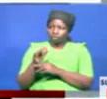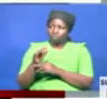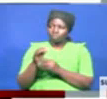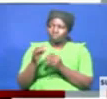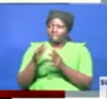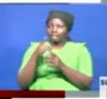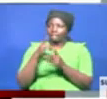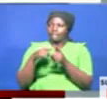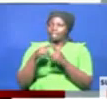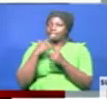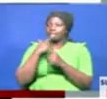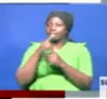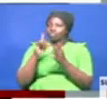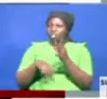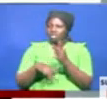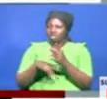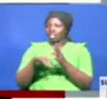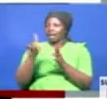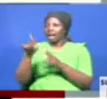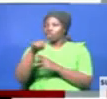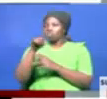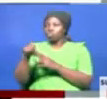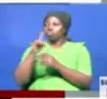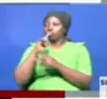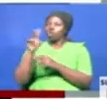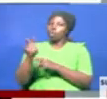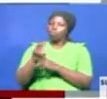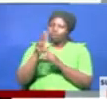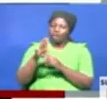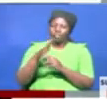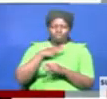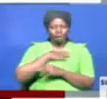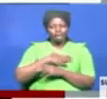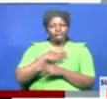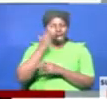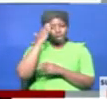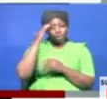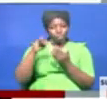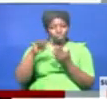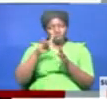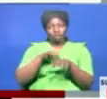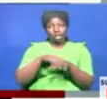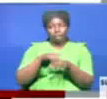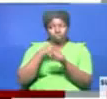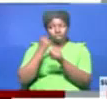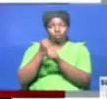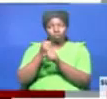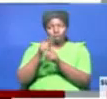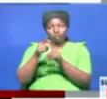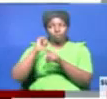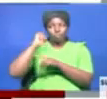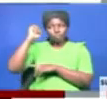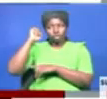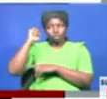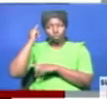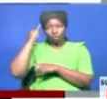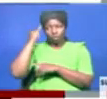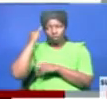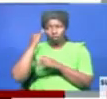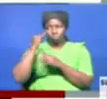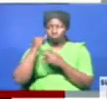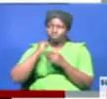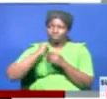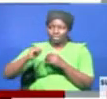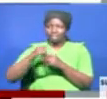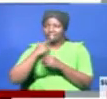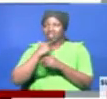Nullified. So observers, please, let us, I know many times some of them do it from a political angle that we want to move on, and that attitude of